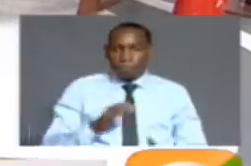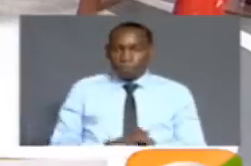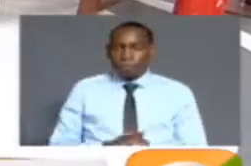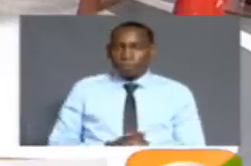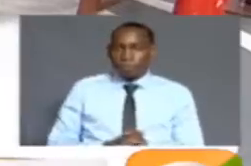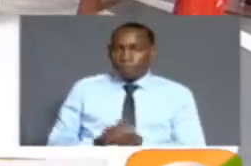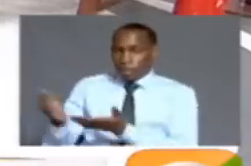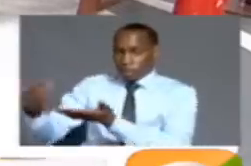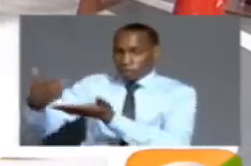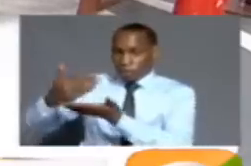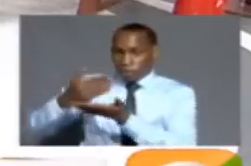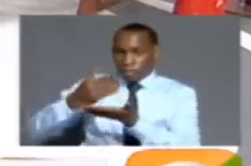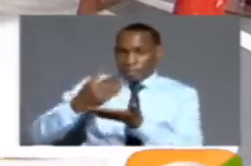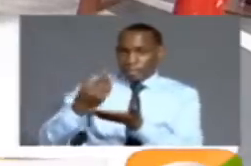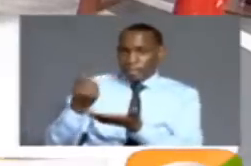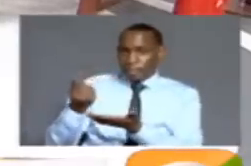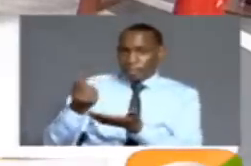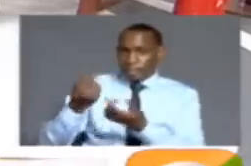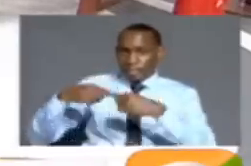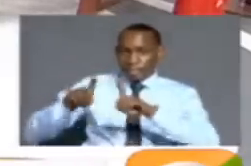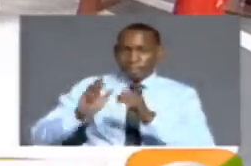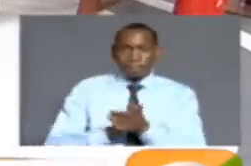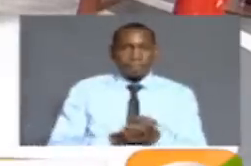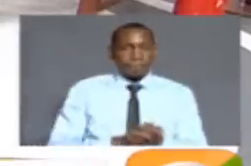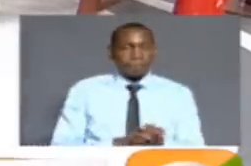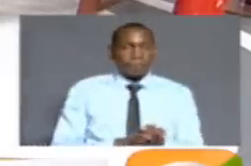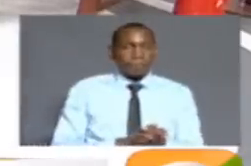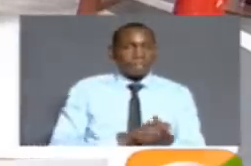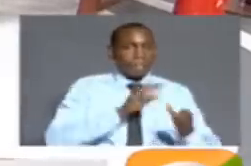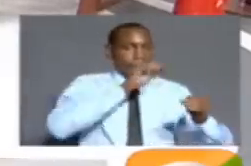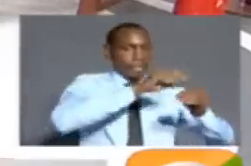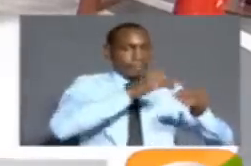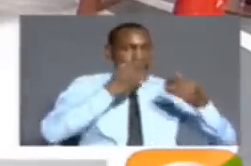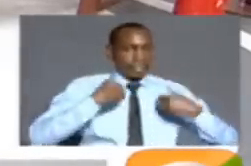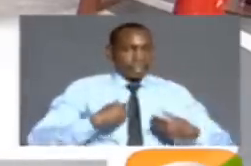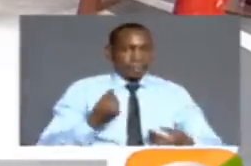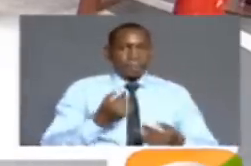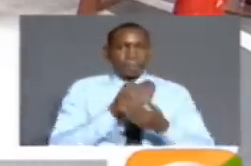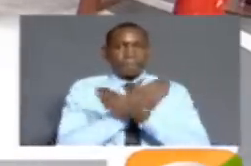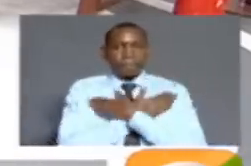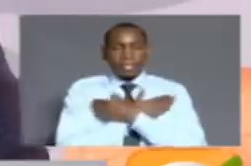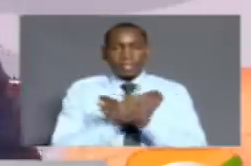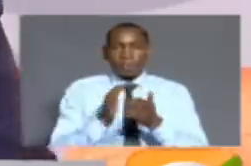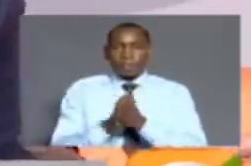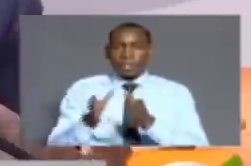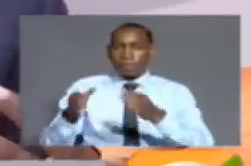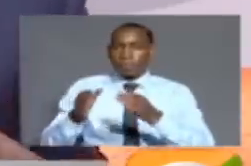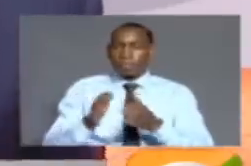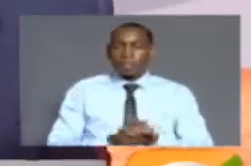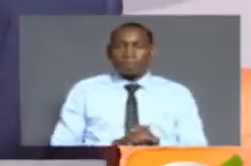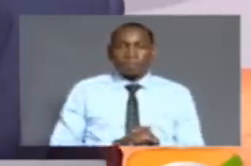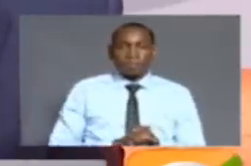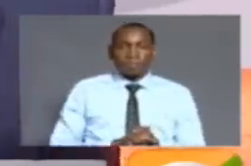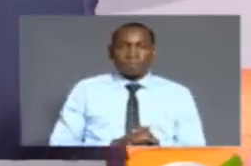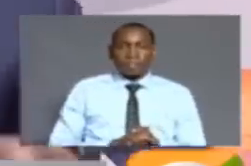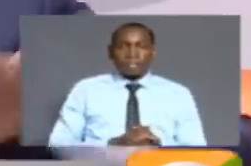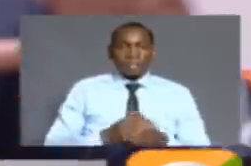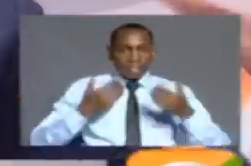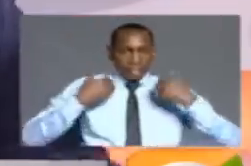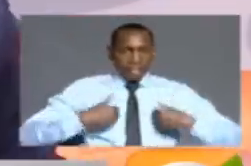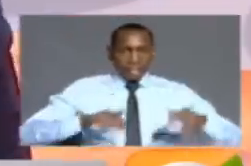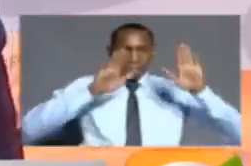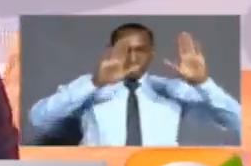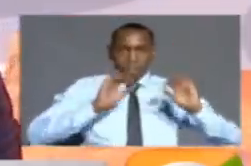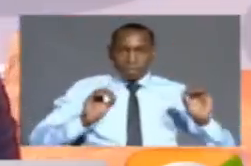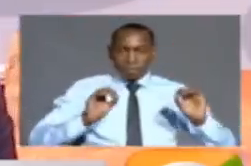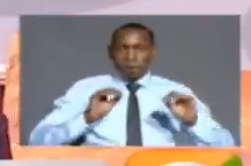you're soliciting funds yourself. Yeah. Myself, I'm putting my own money. I'm putting money from my friends, from entities. Yeah. It is not about Ledama. It is about all